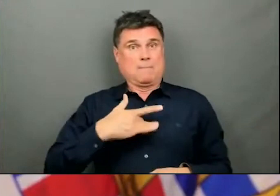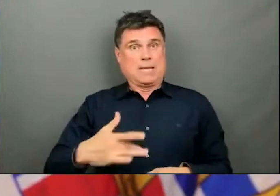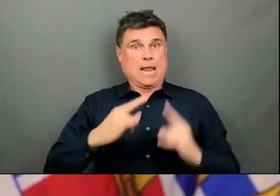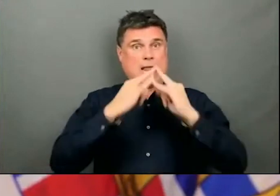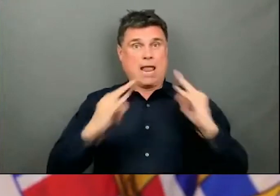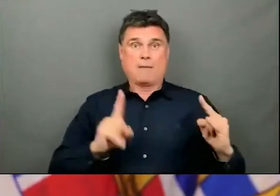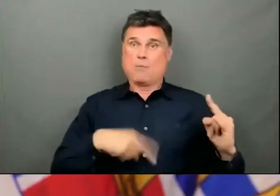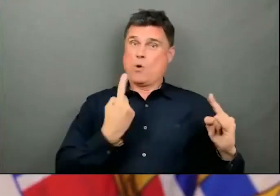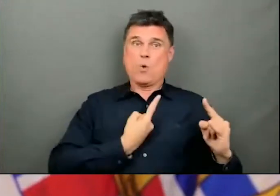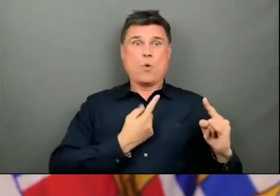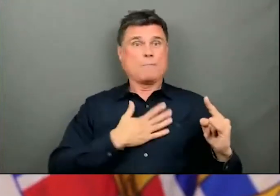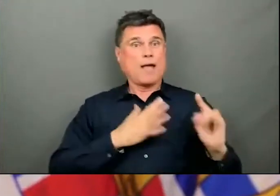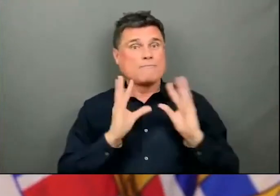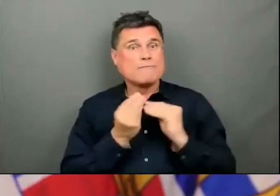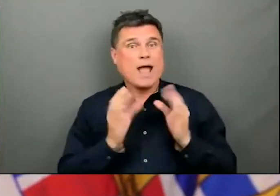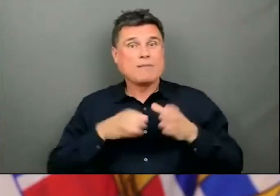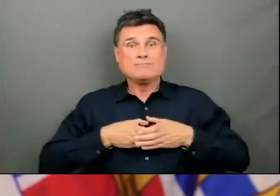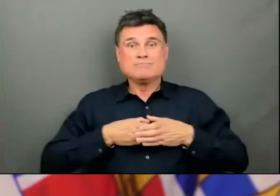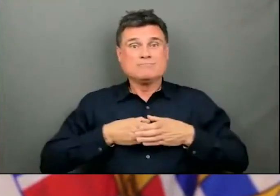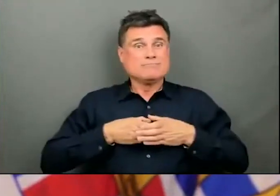family, not